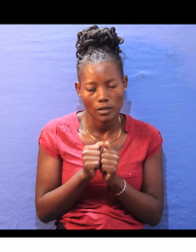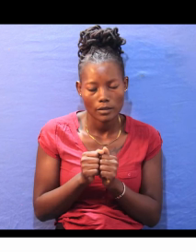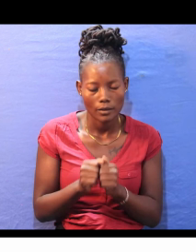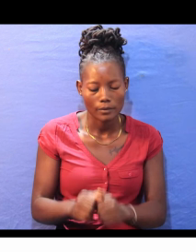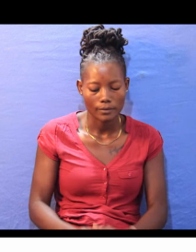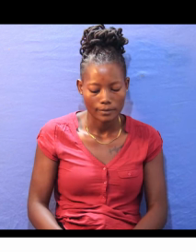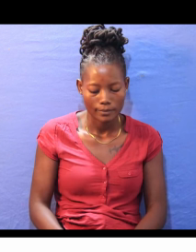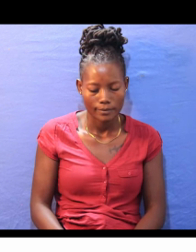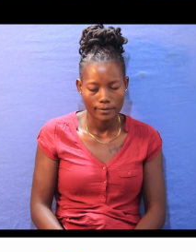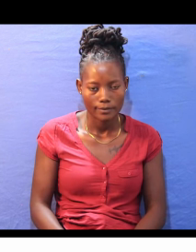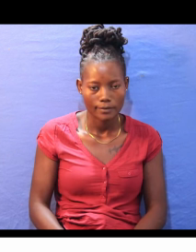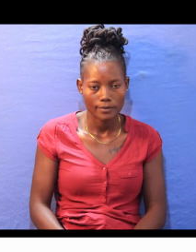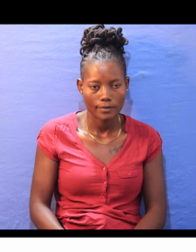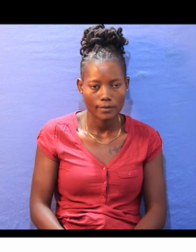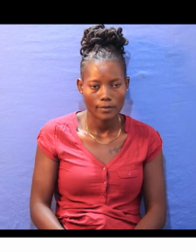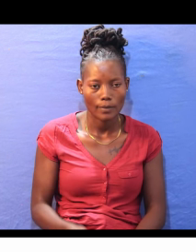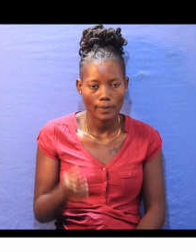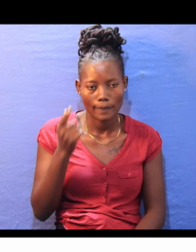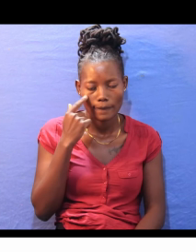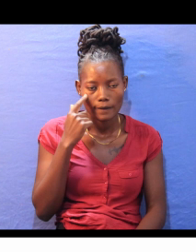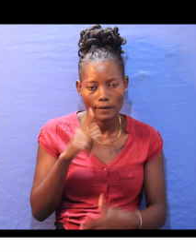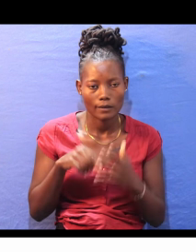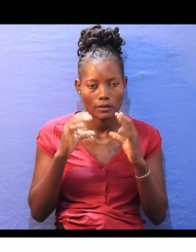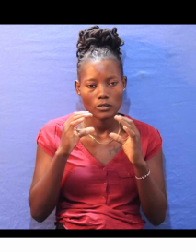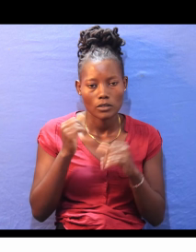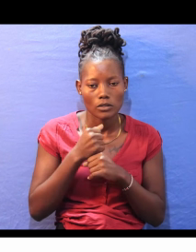things, to see what the coach is doing, so that we don't